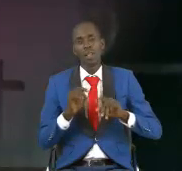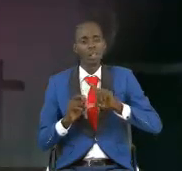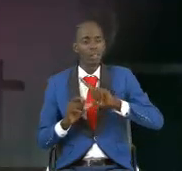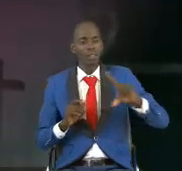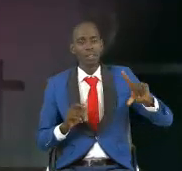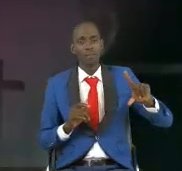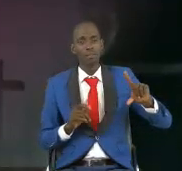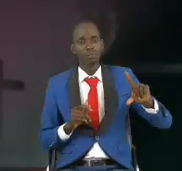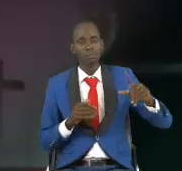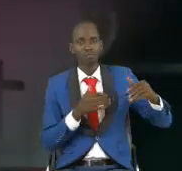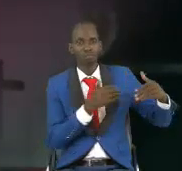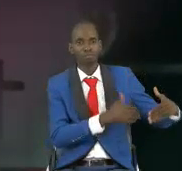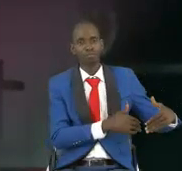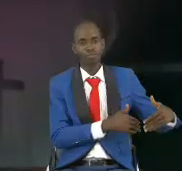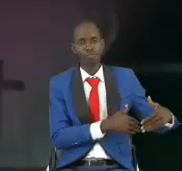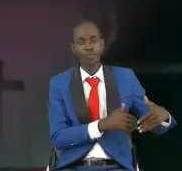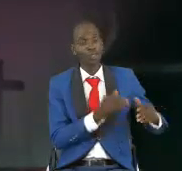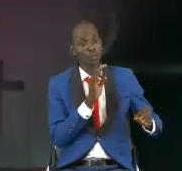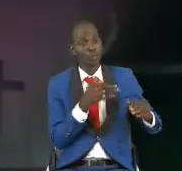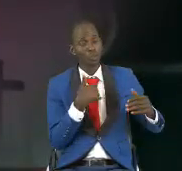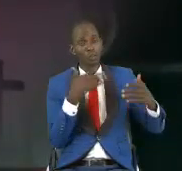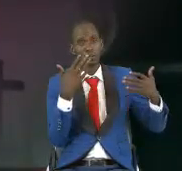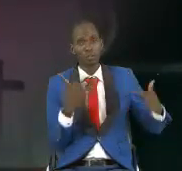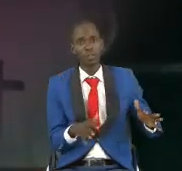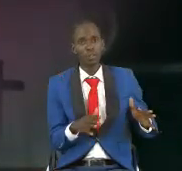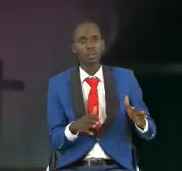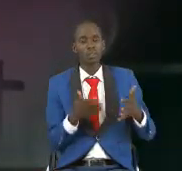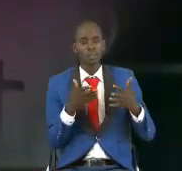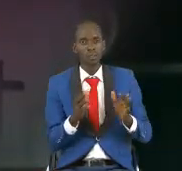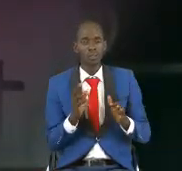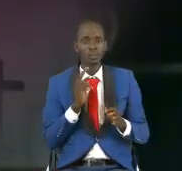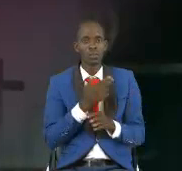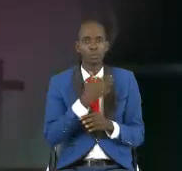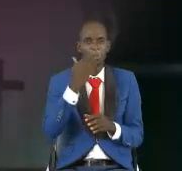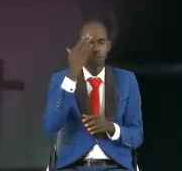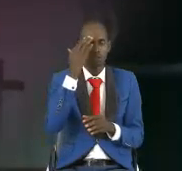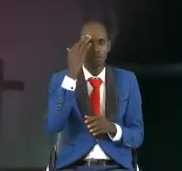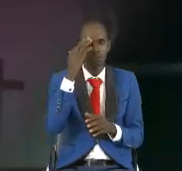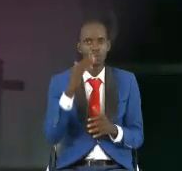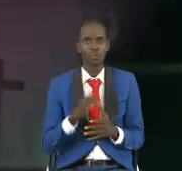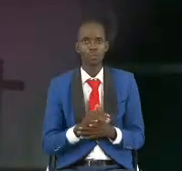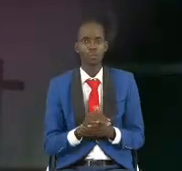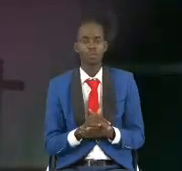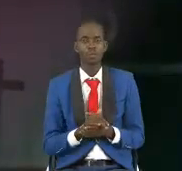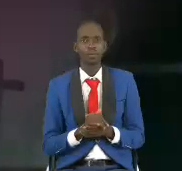up your hand and wave it at me? Please, the supervisors should help us.